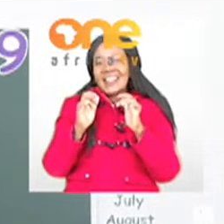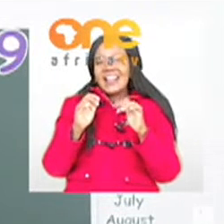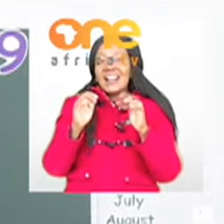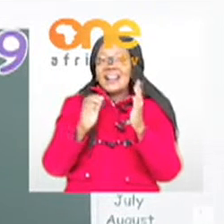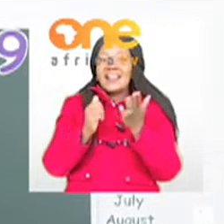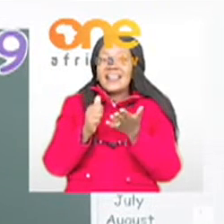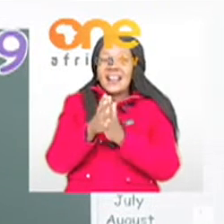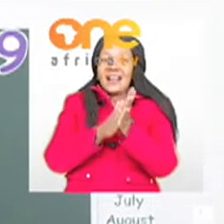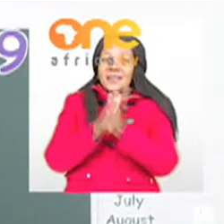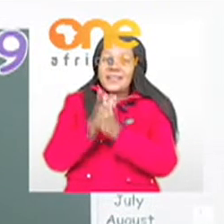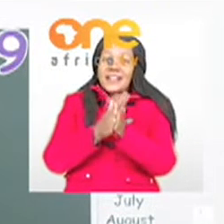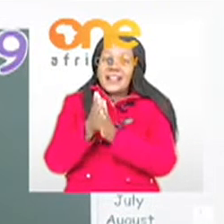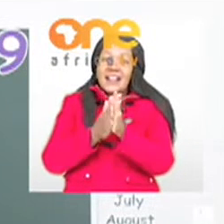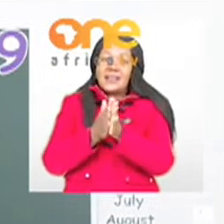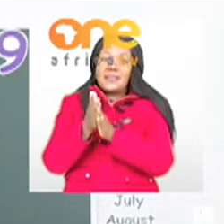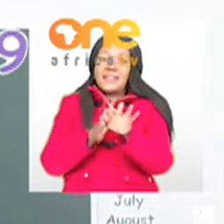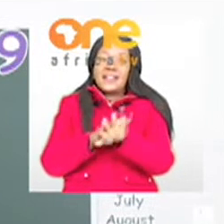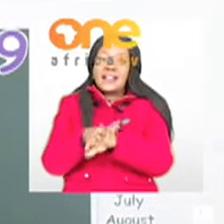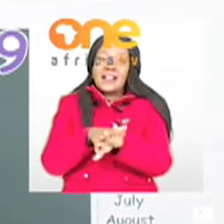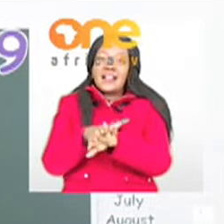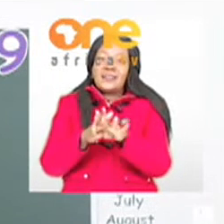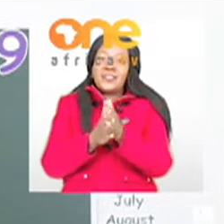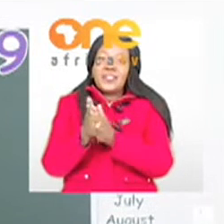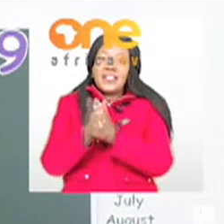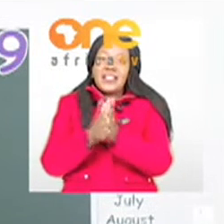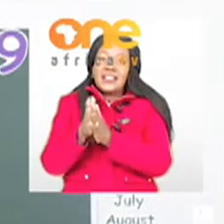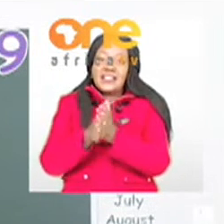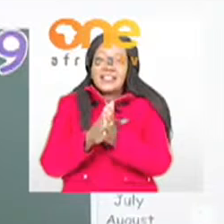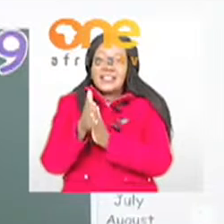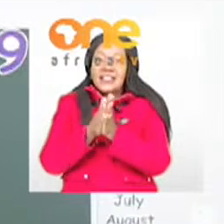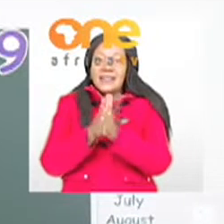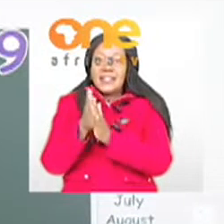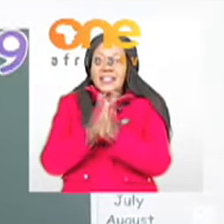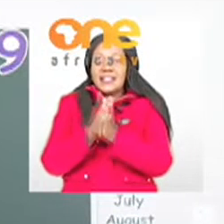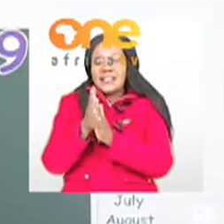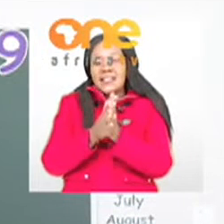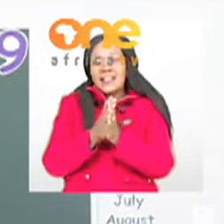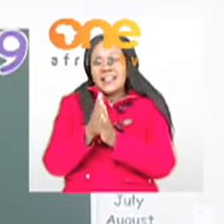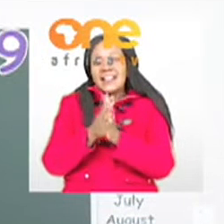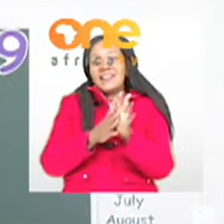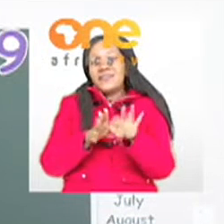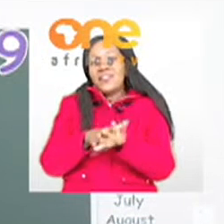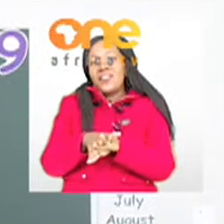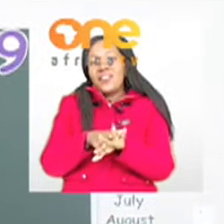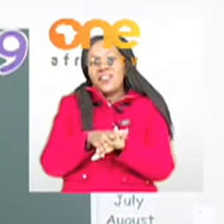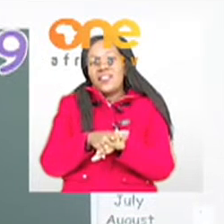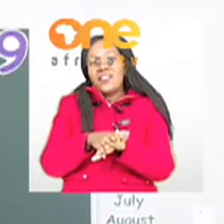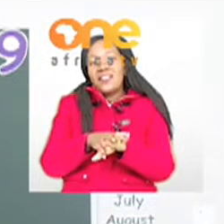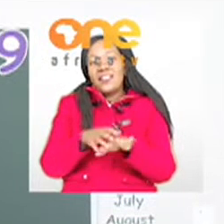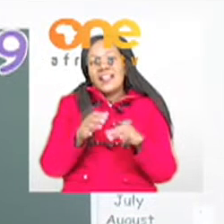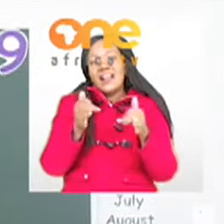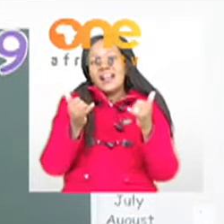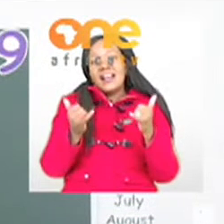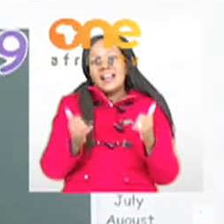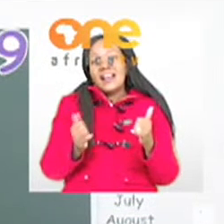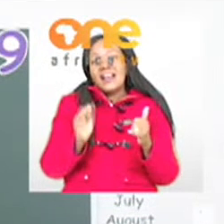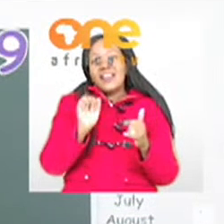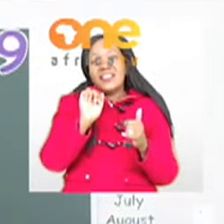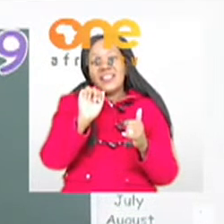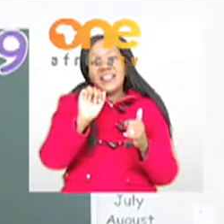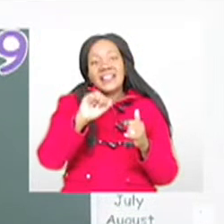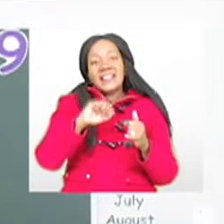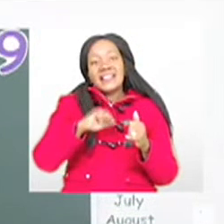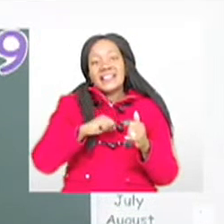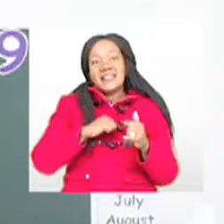sanitized. Rub, rub, rub your hands back, inside and forth. Now